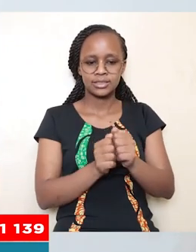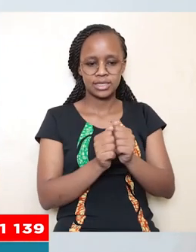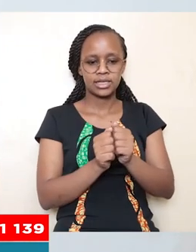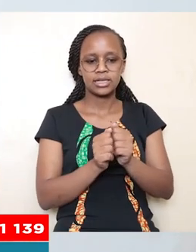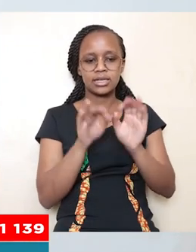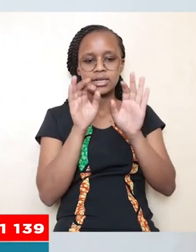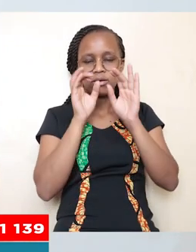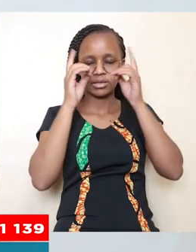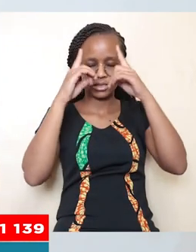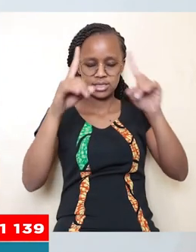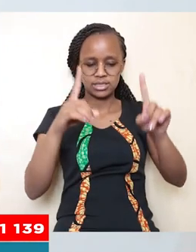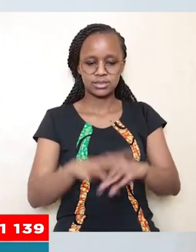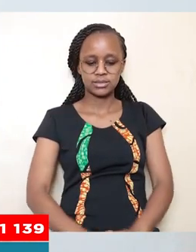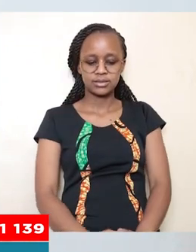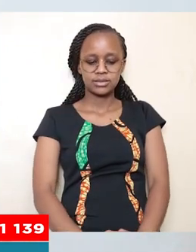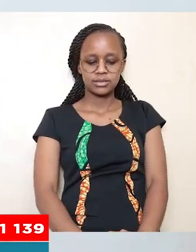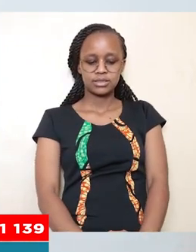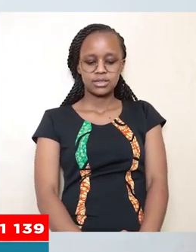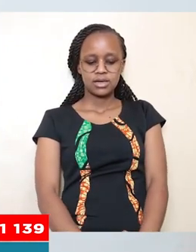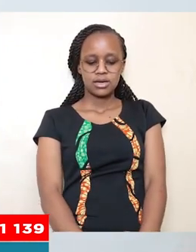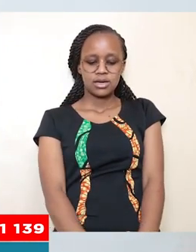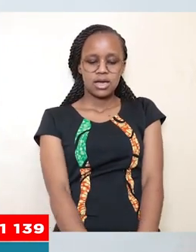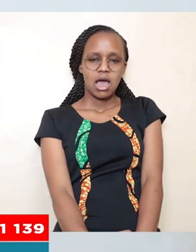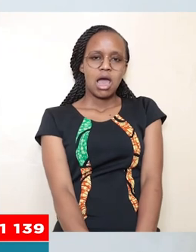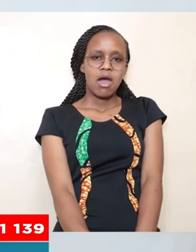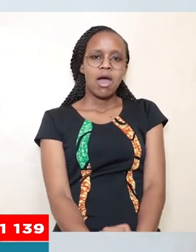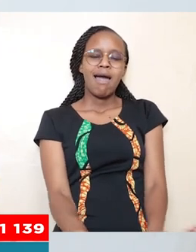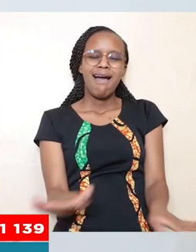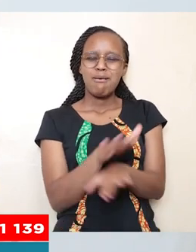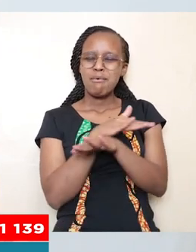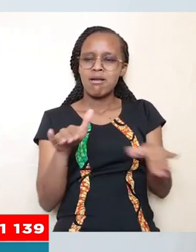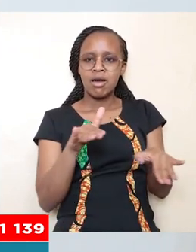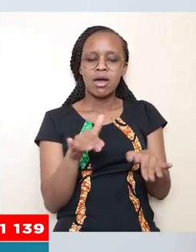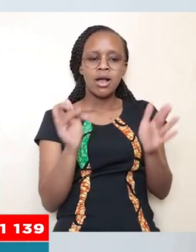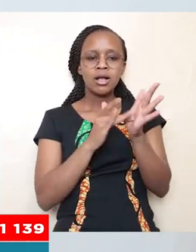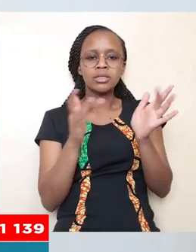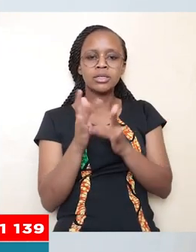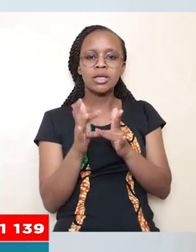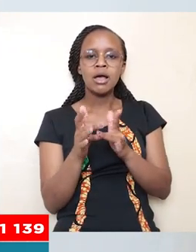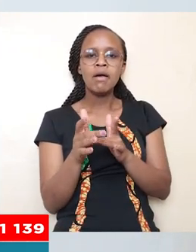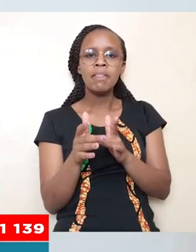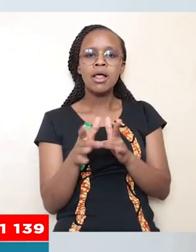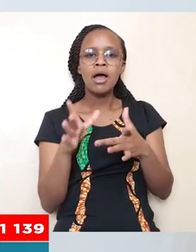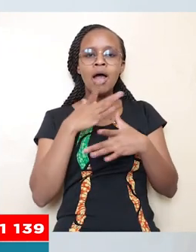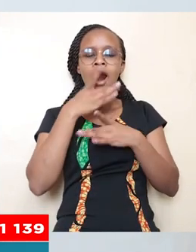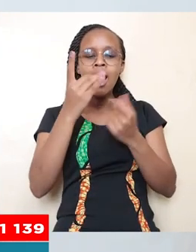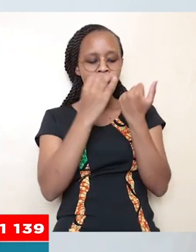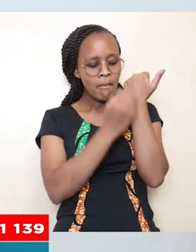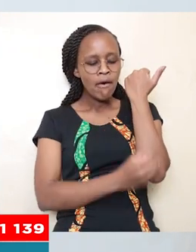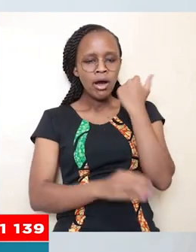prosperity. There is nowhere, in fact, Jesus did not like